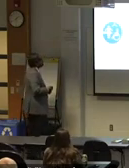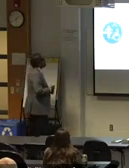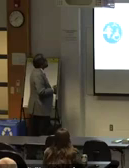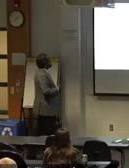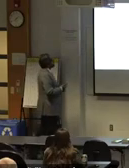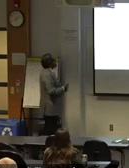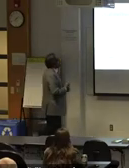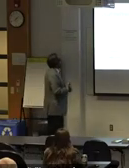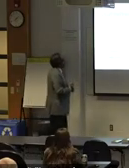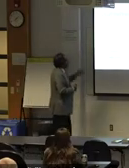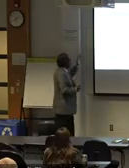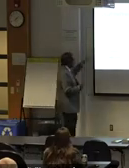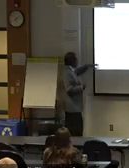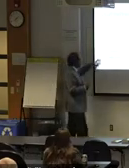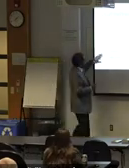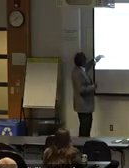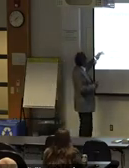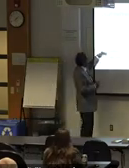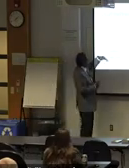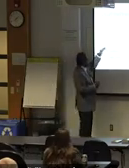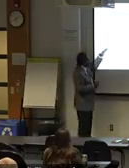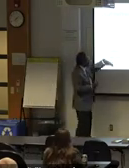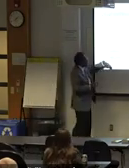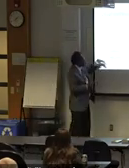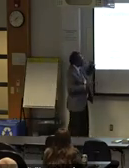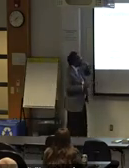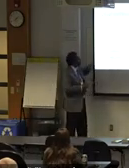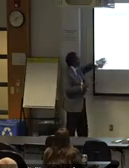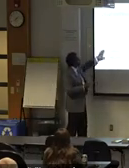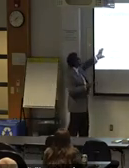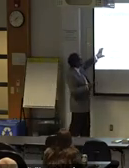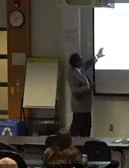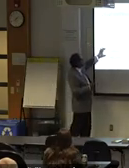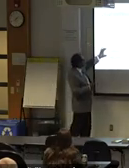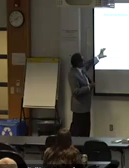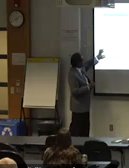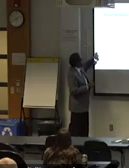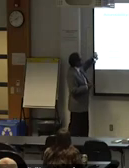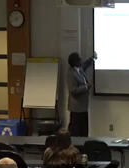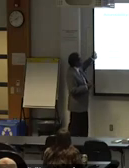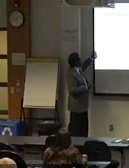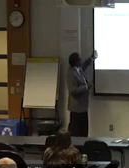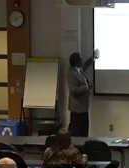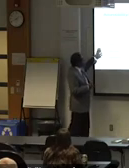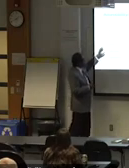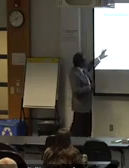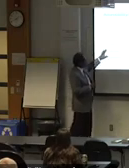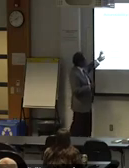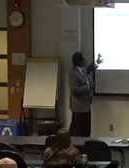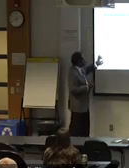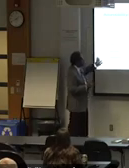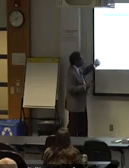too. So, you know, as we've gone through this process, we've been expanding, thinking about people